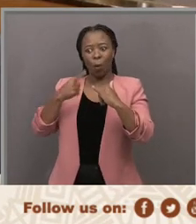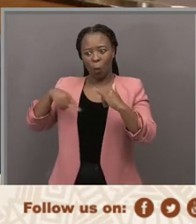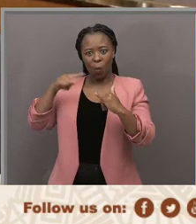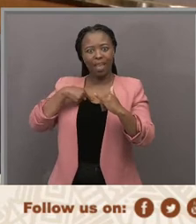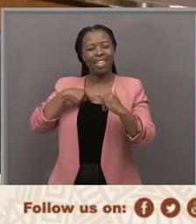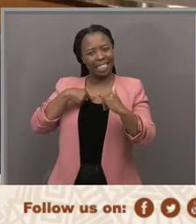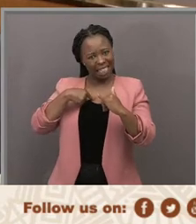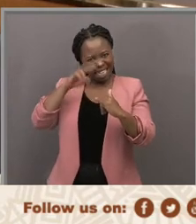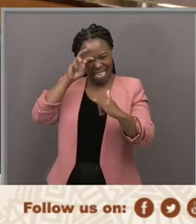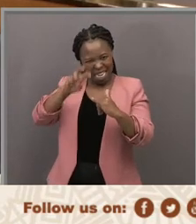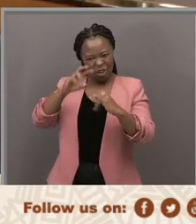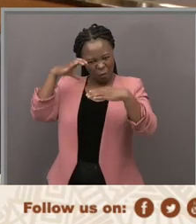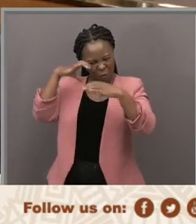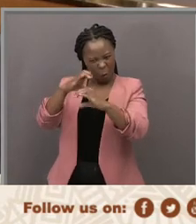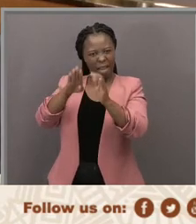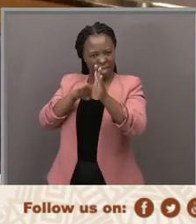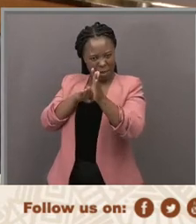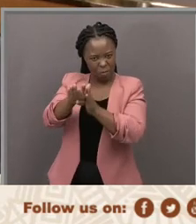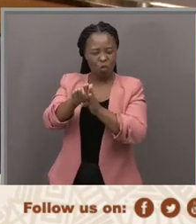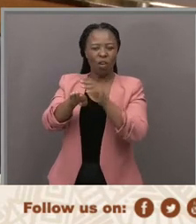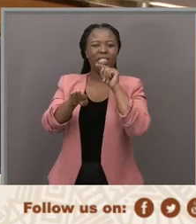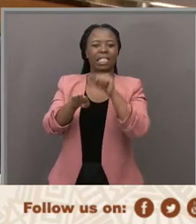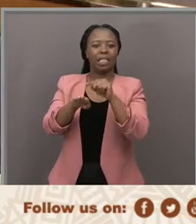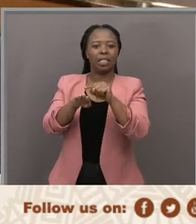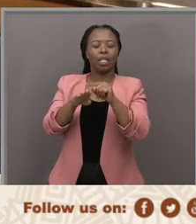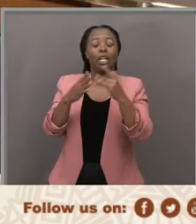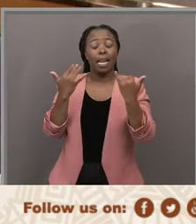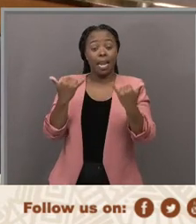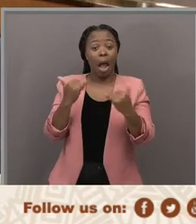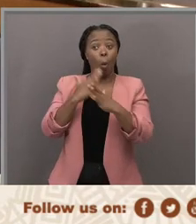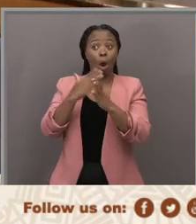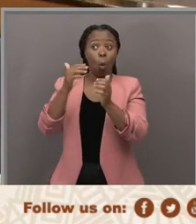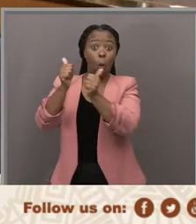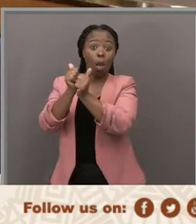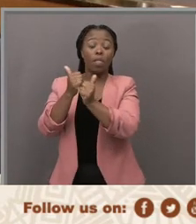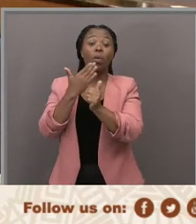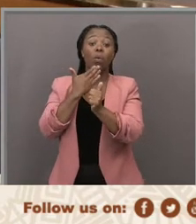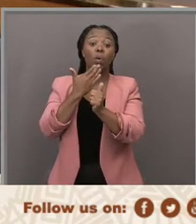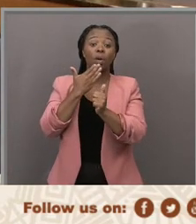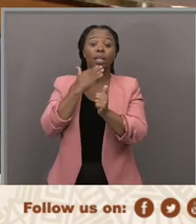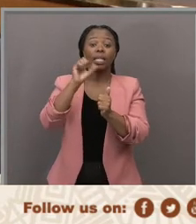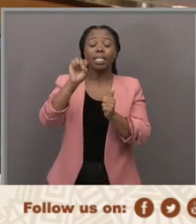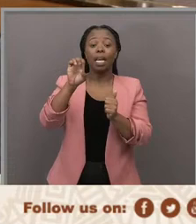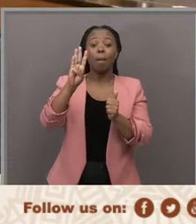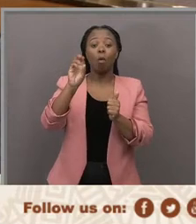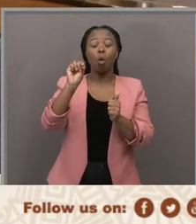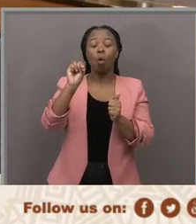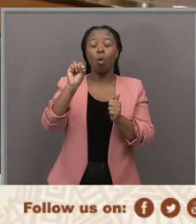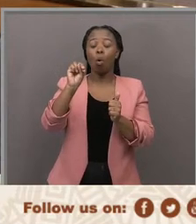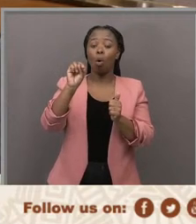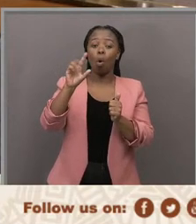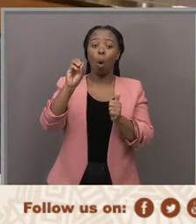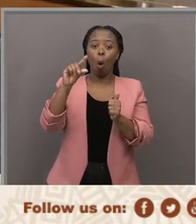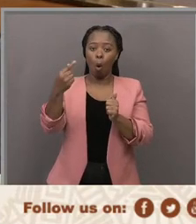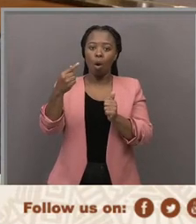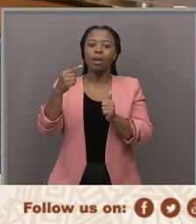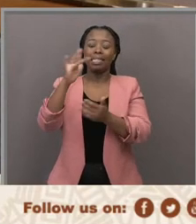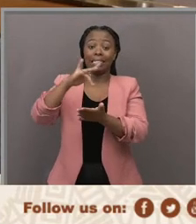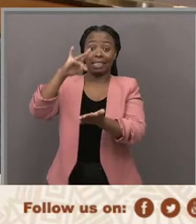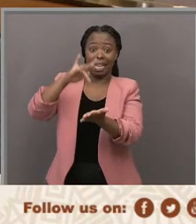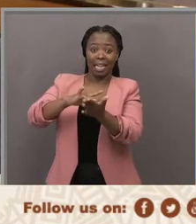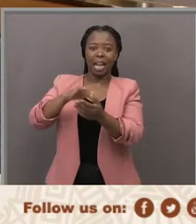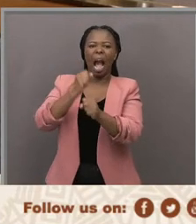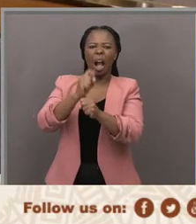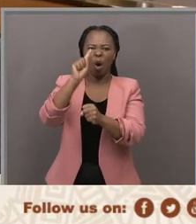improve on. We are working with the Tsimulukon Center, the Gauteng Innovation Hub, to also improve